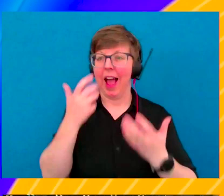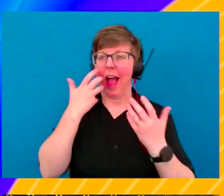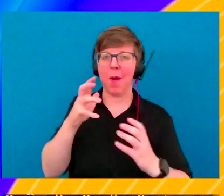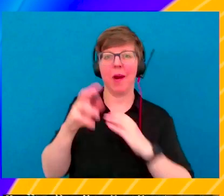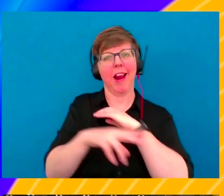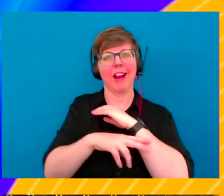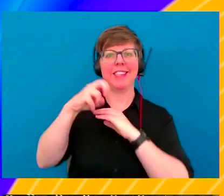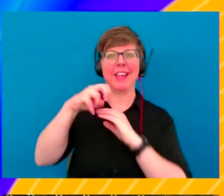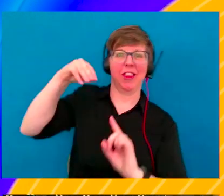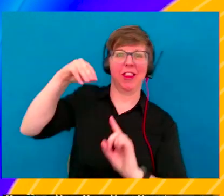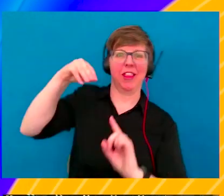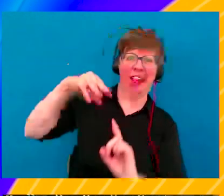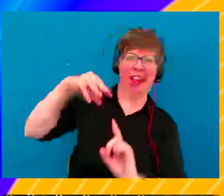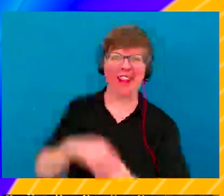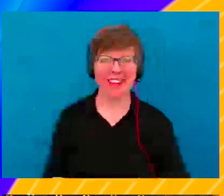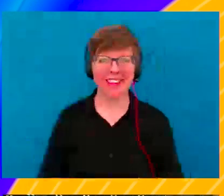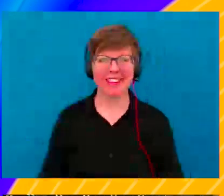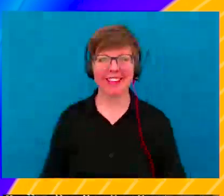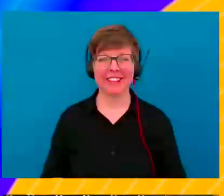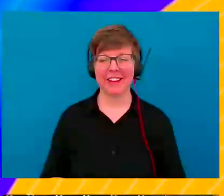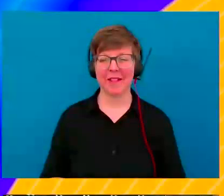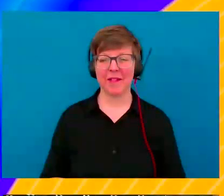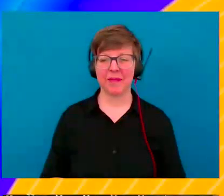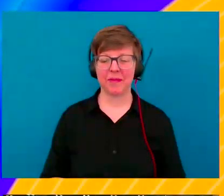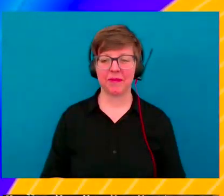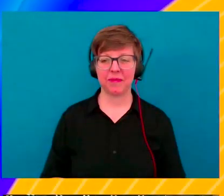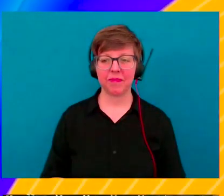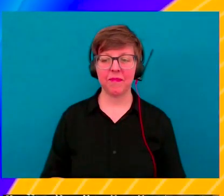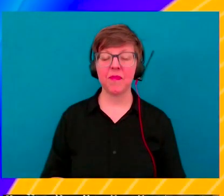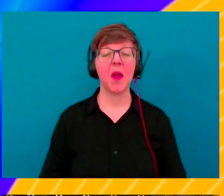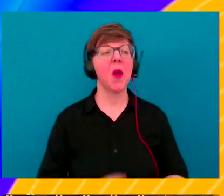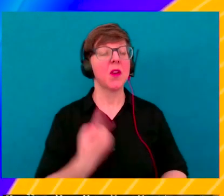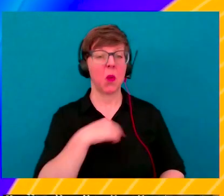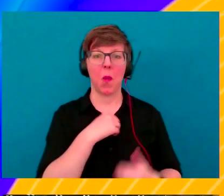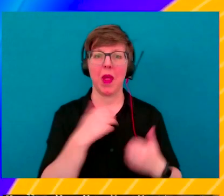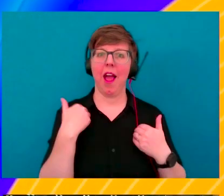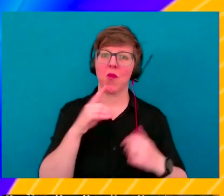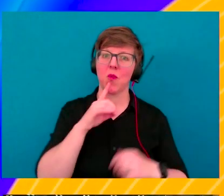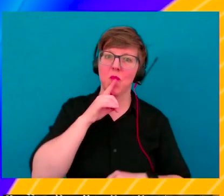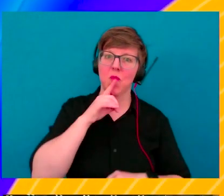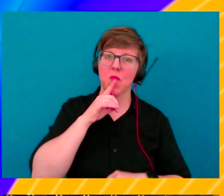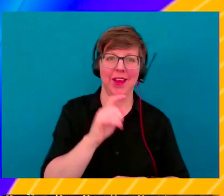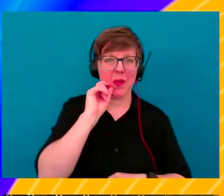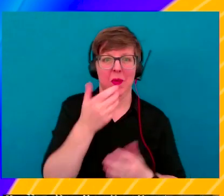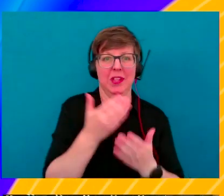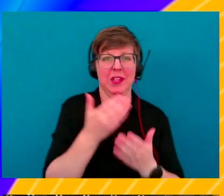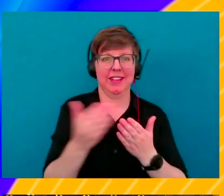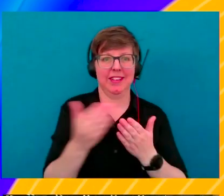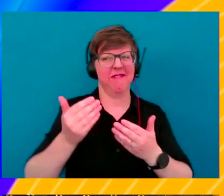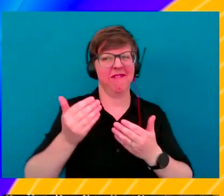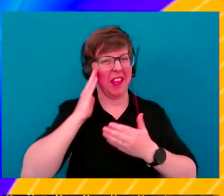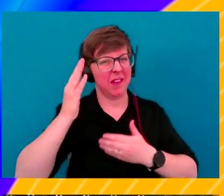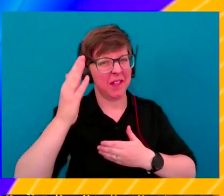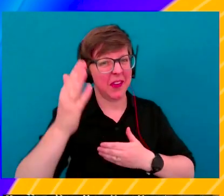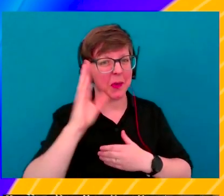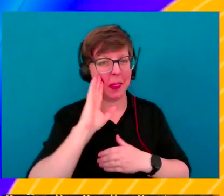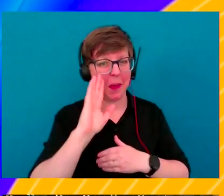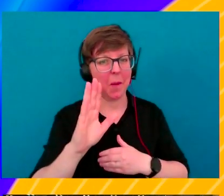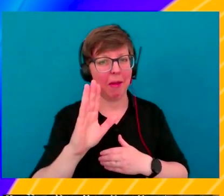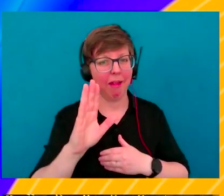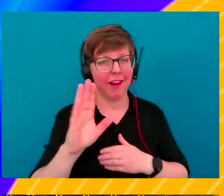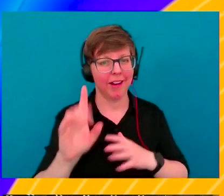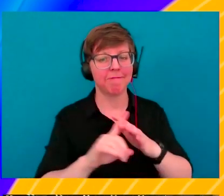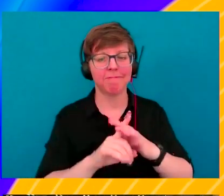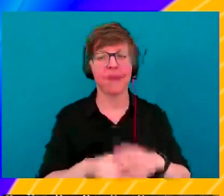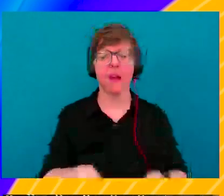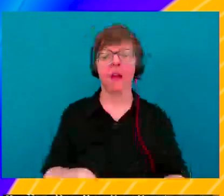It's a big one. So we've got really cool stuff coming for this for others, but internally, one of the biggest problems you face is, cool, I've built this